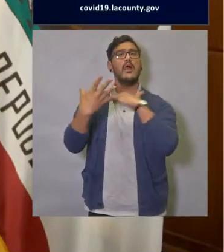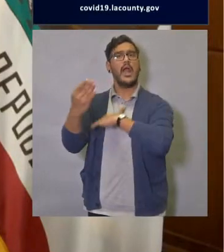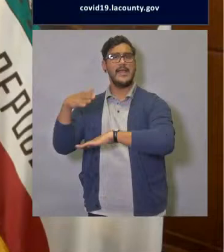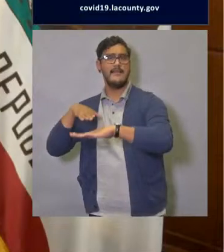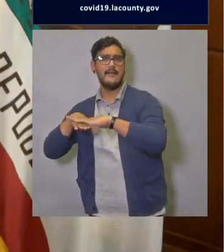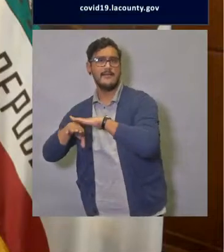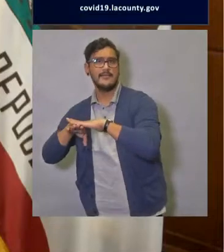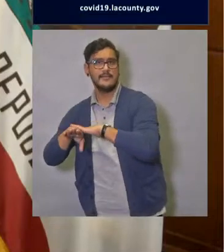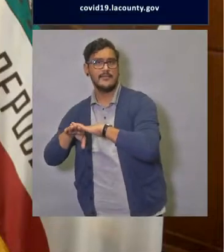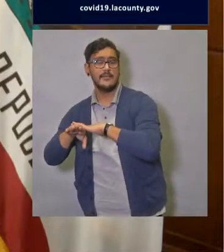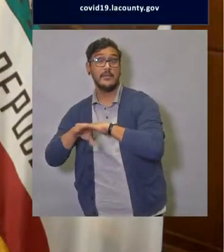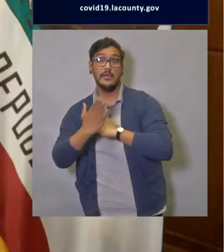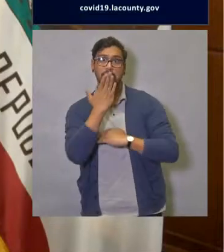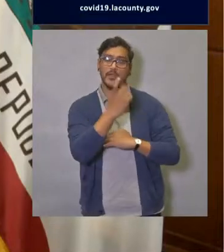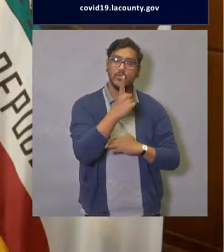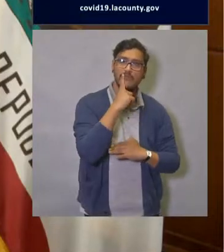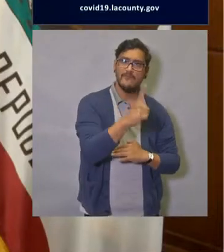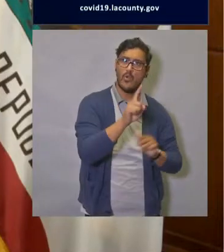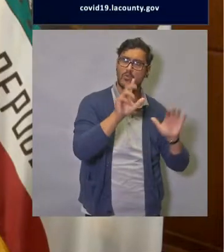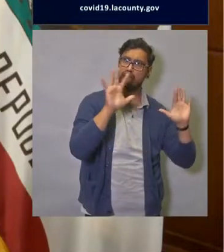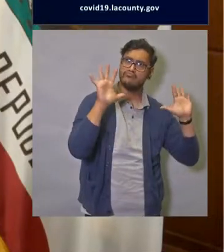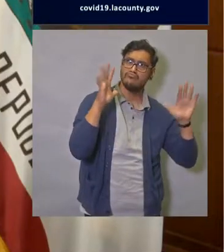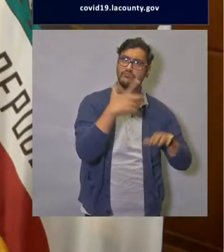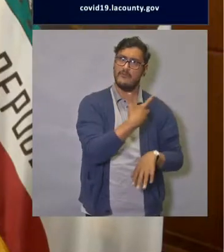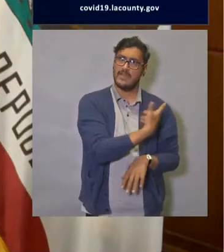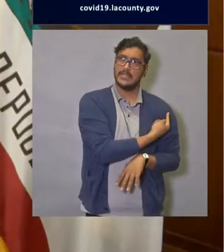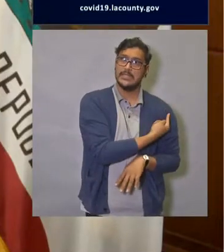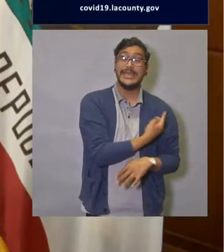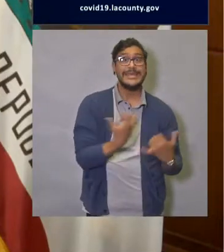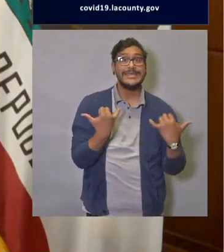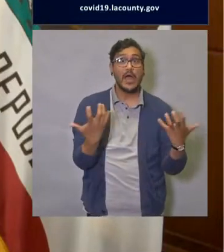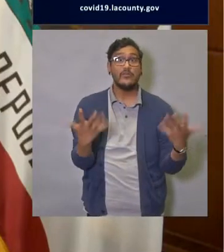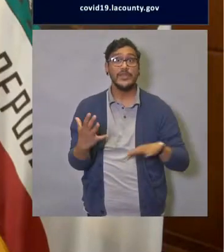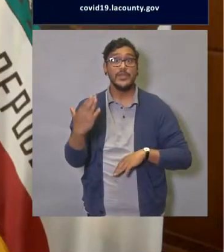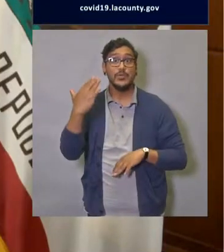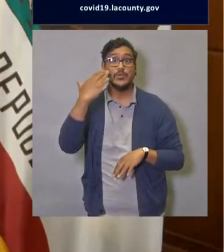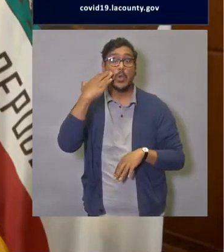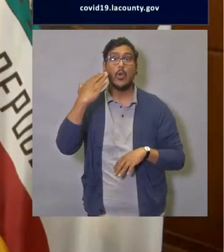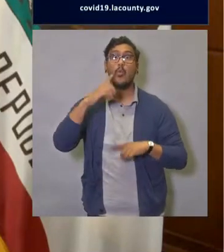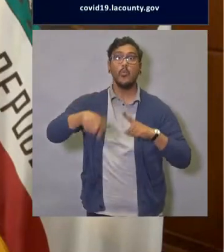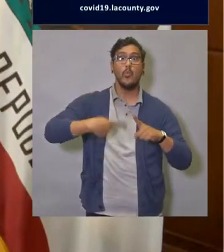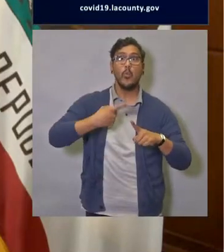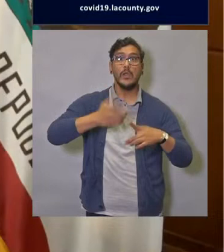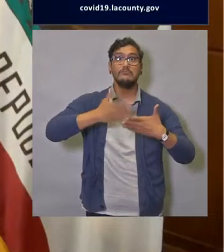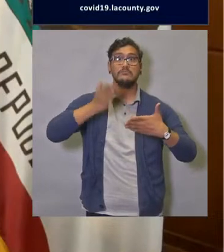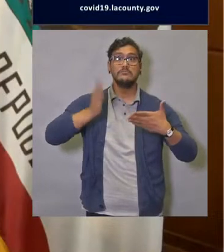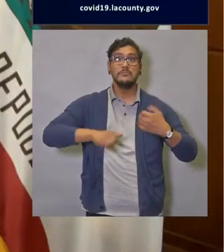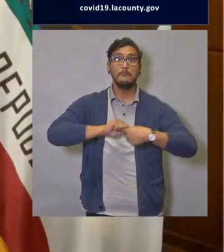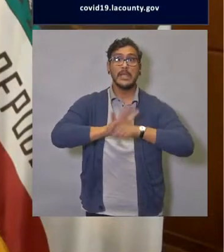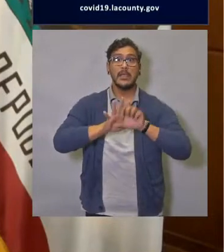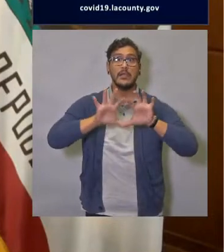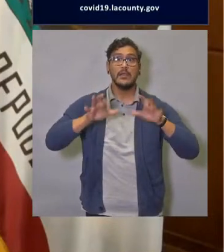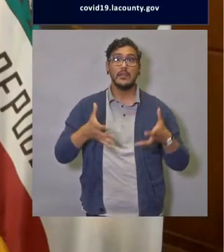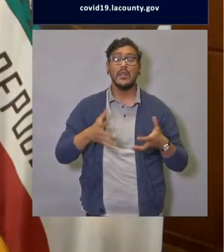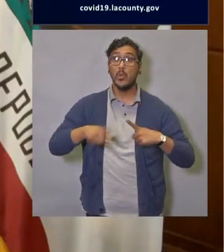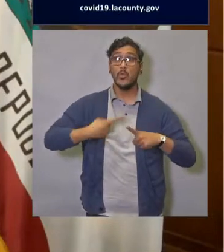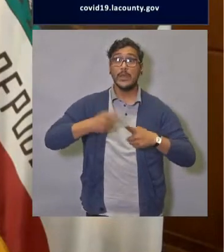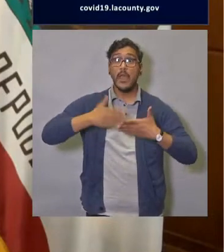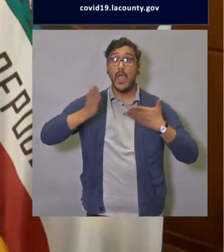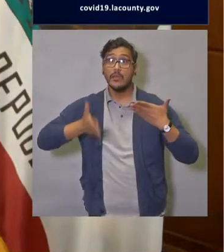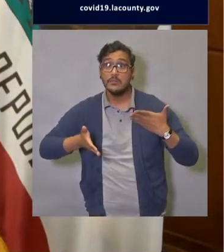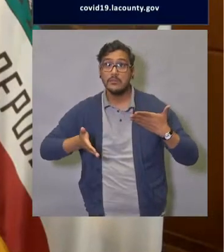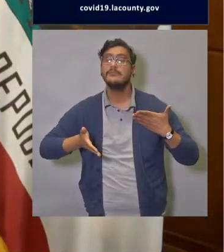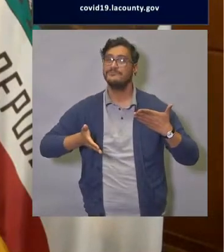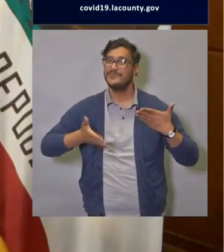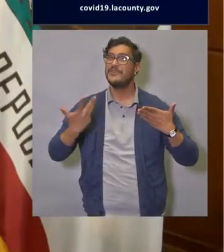those miraculous vaccines, we now have a timeline on the end of this pandemic. But those days are not here yet, so